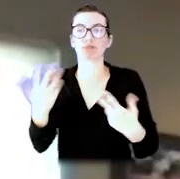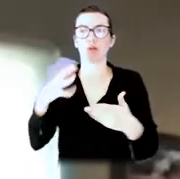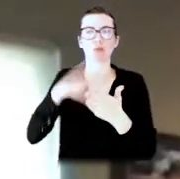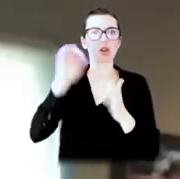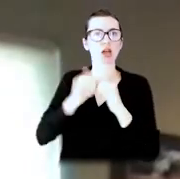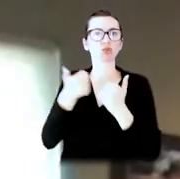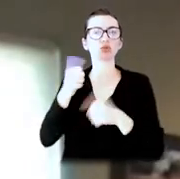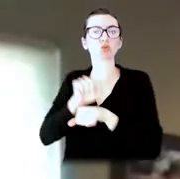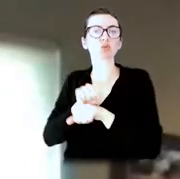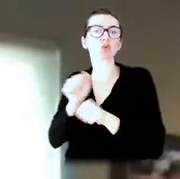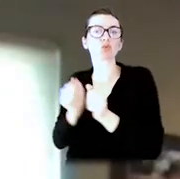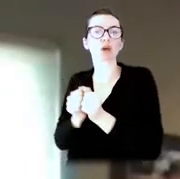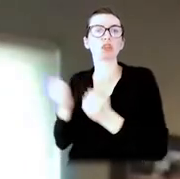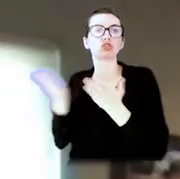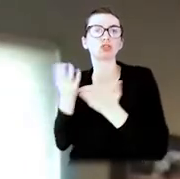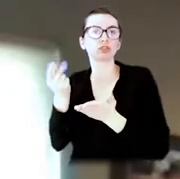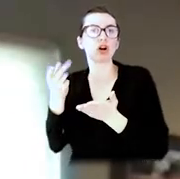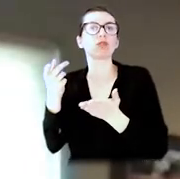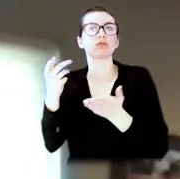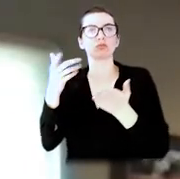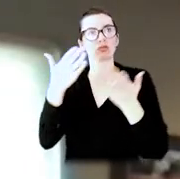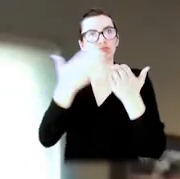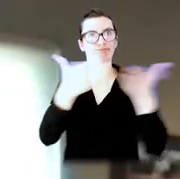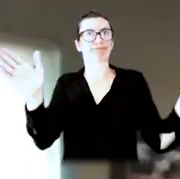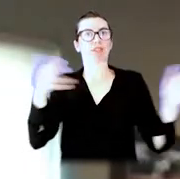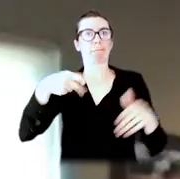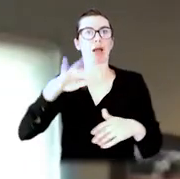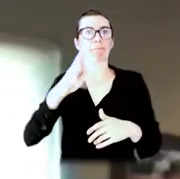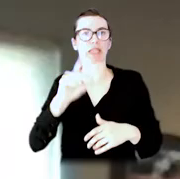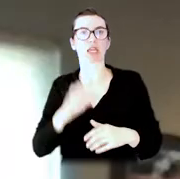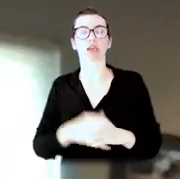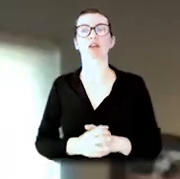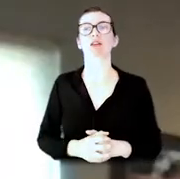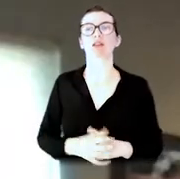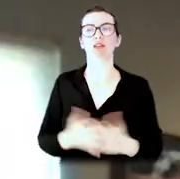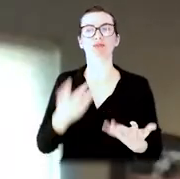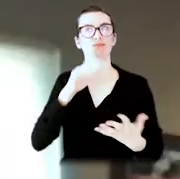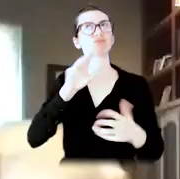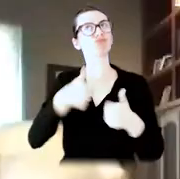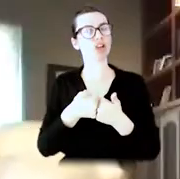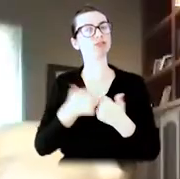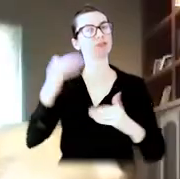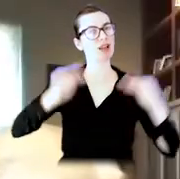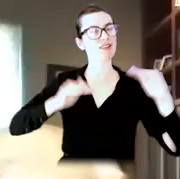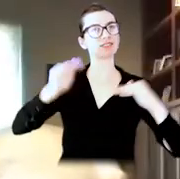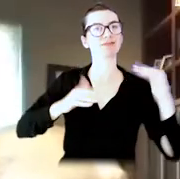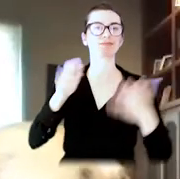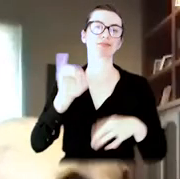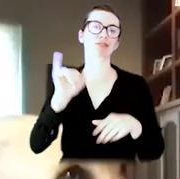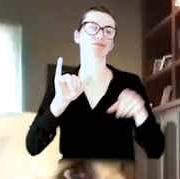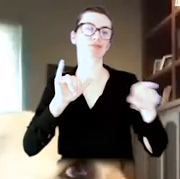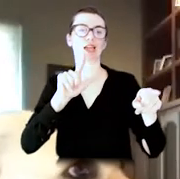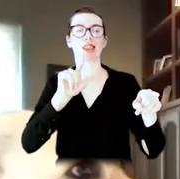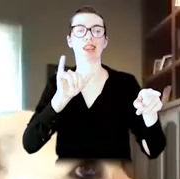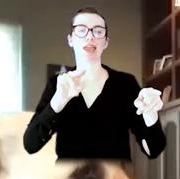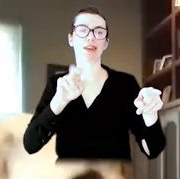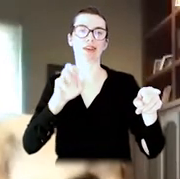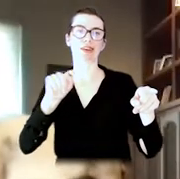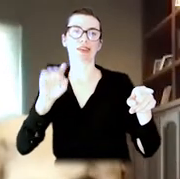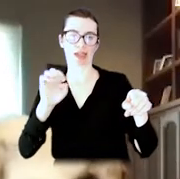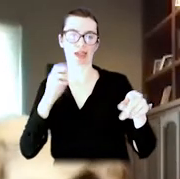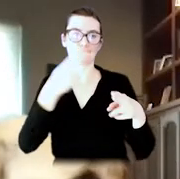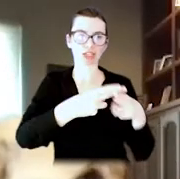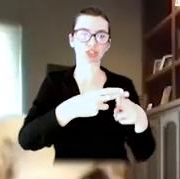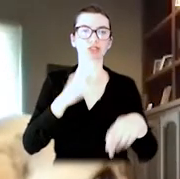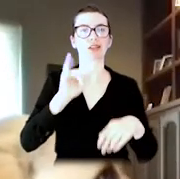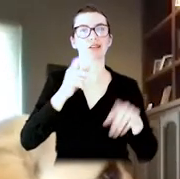dog in public and all that kind of stuff. And a challenging balance, like Lynette was talking about, the going to